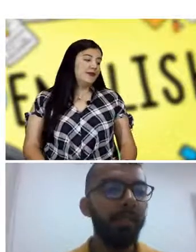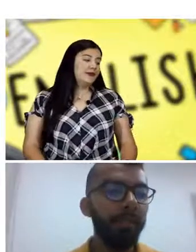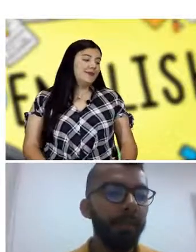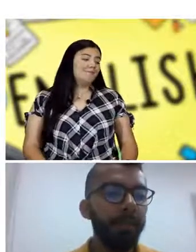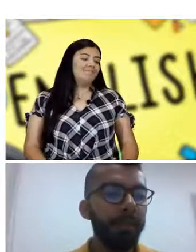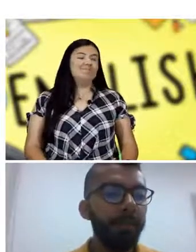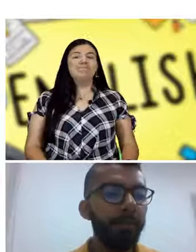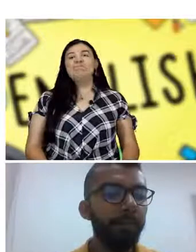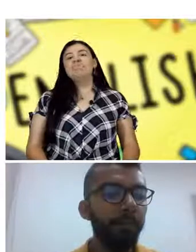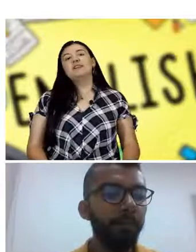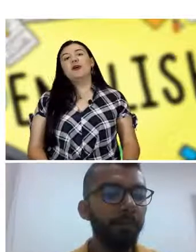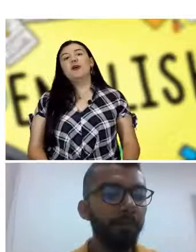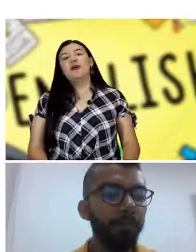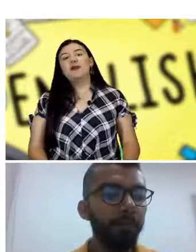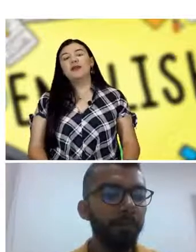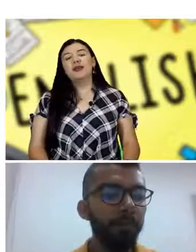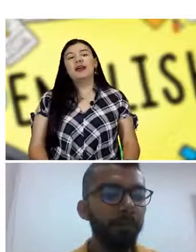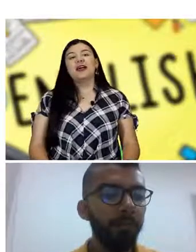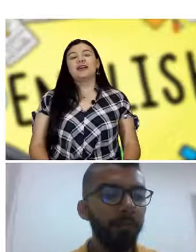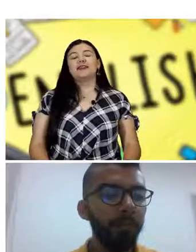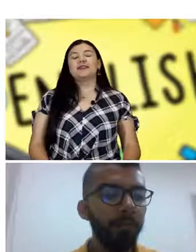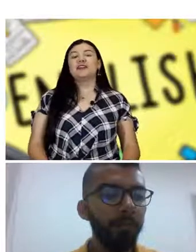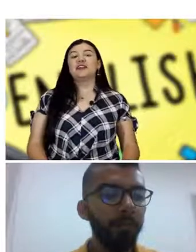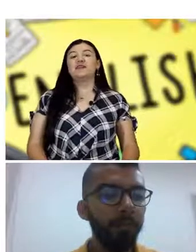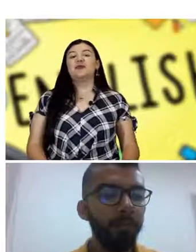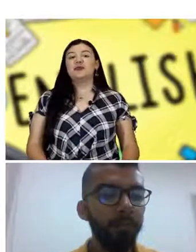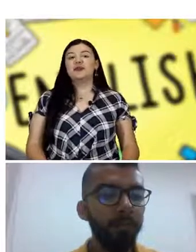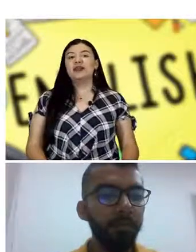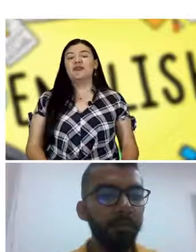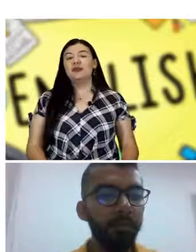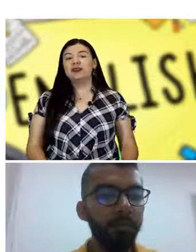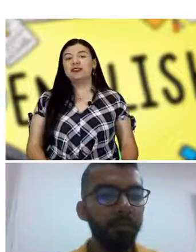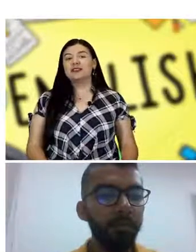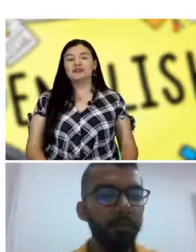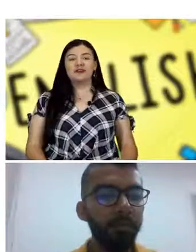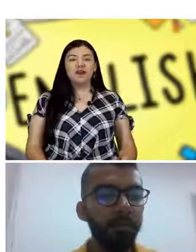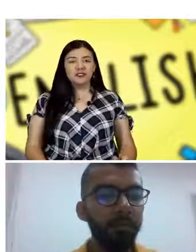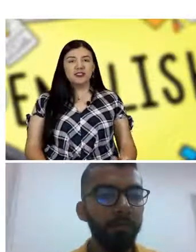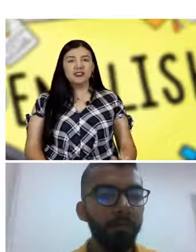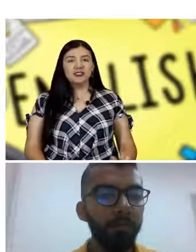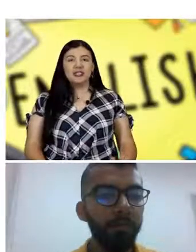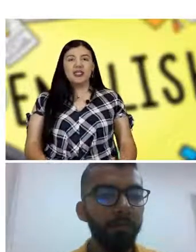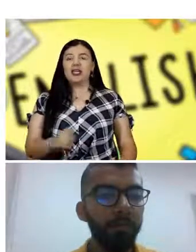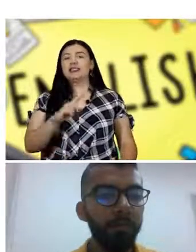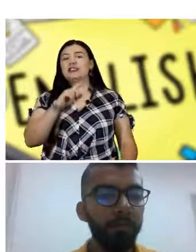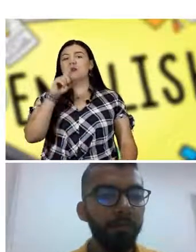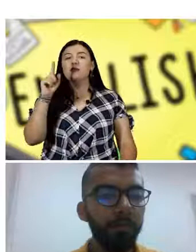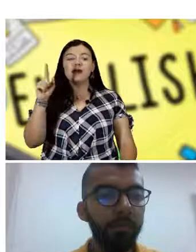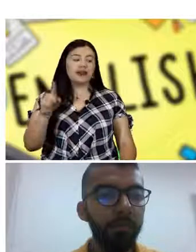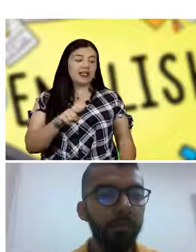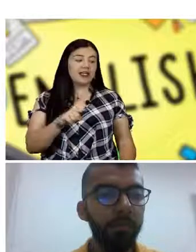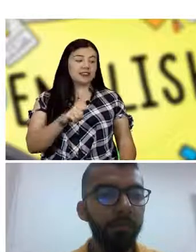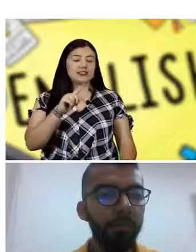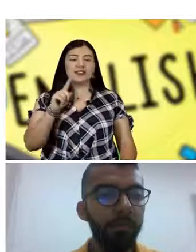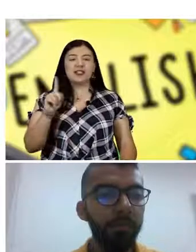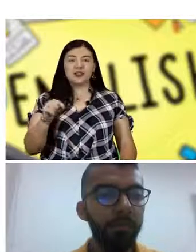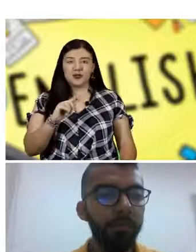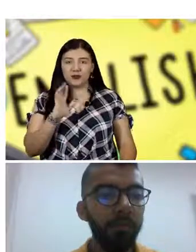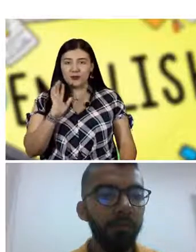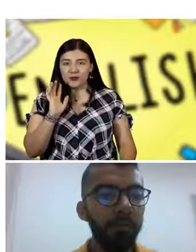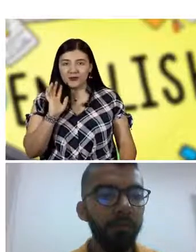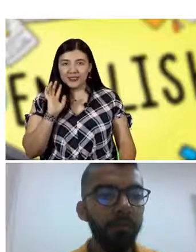correct? Oh my God, careful because foot is the one that is